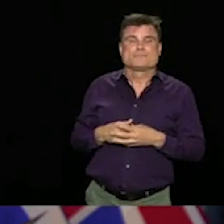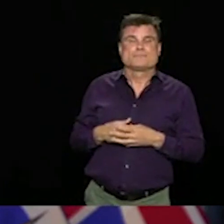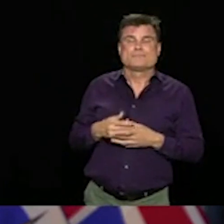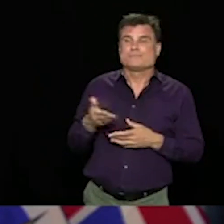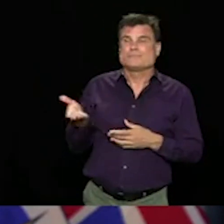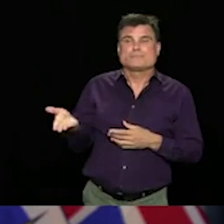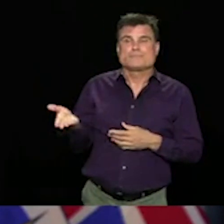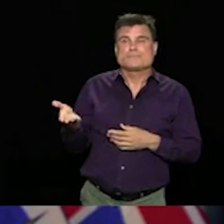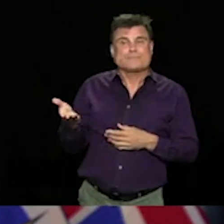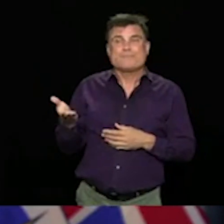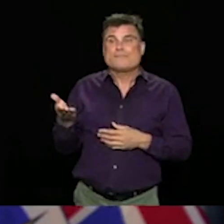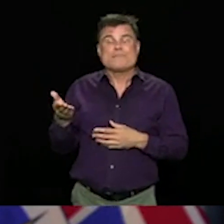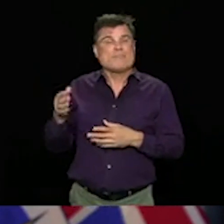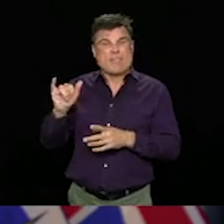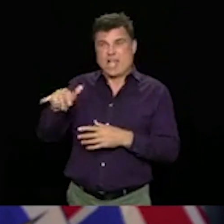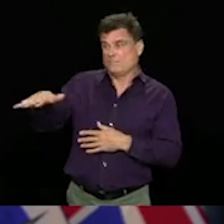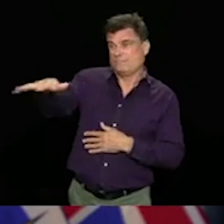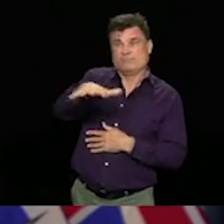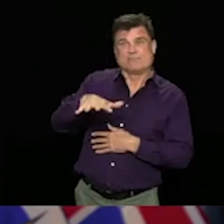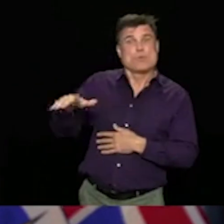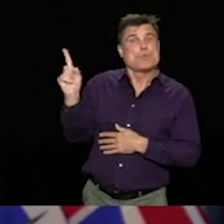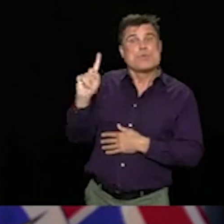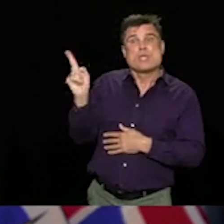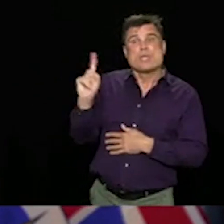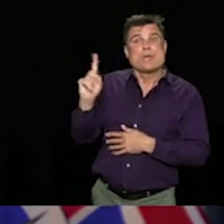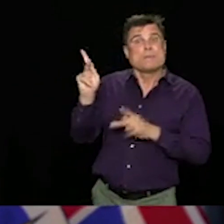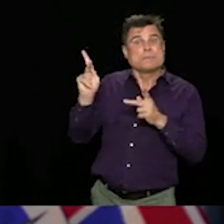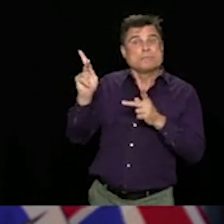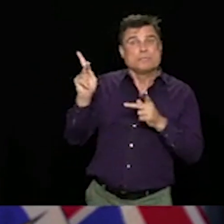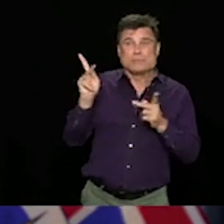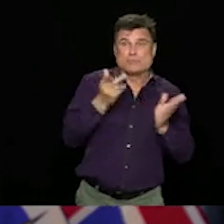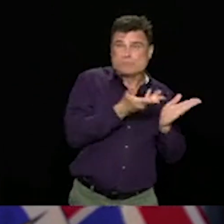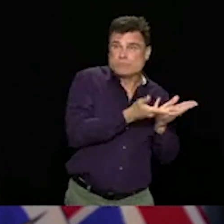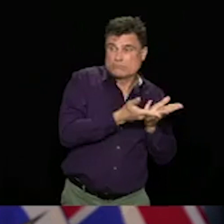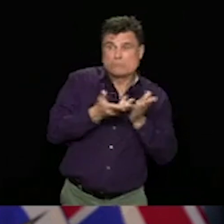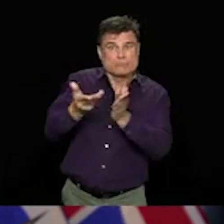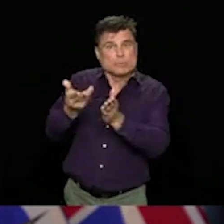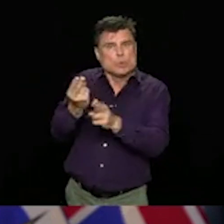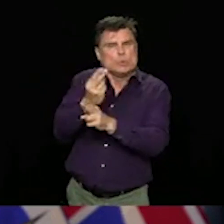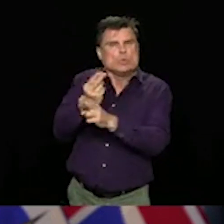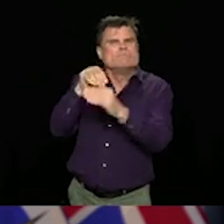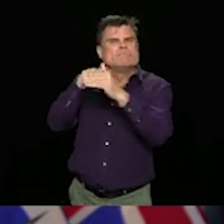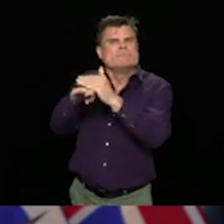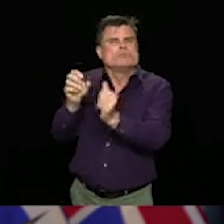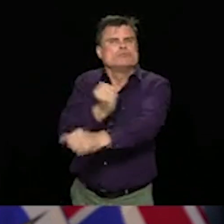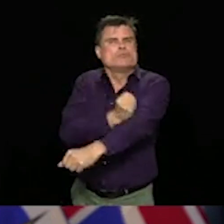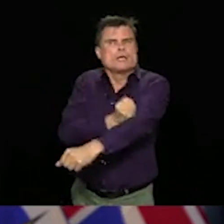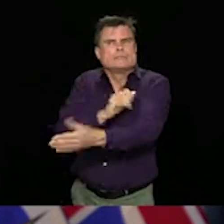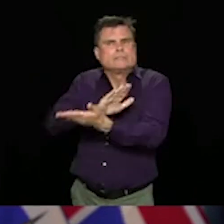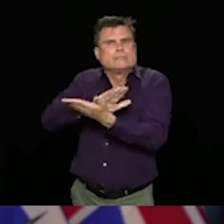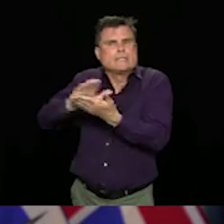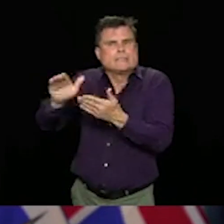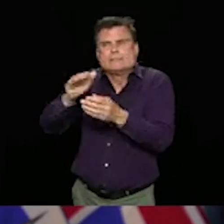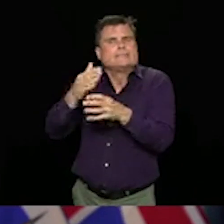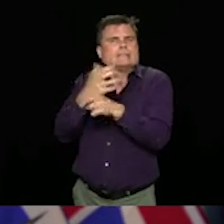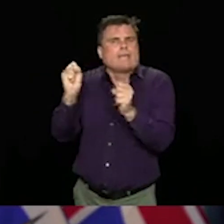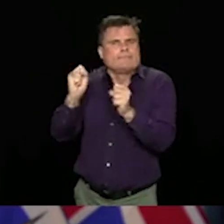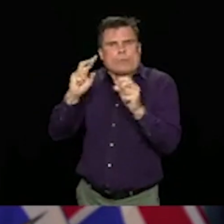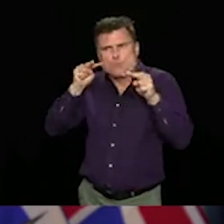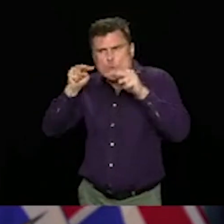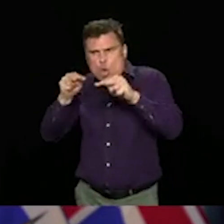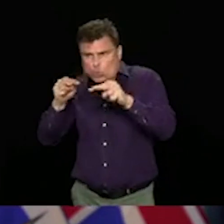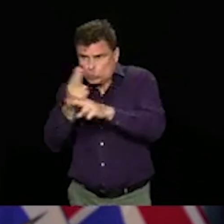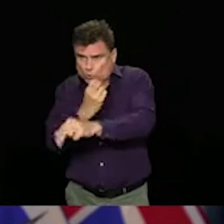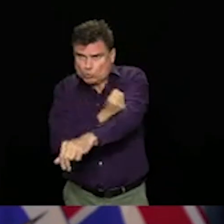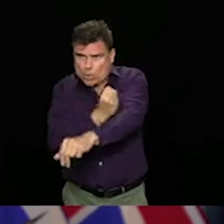had any deaths at those sites. We know that drug checking works. It helps people to understand and take the precautions